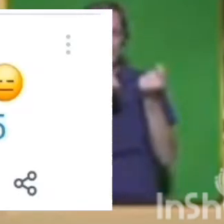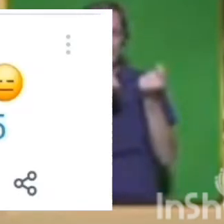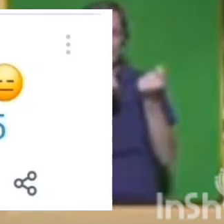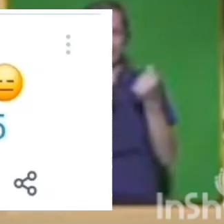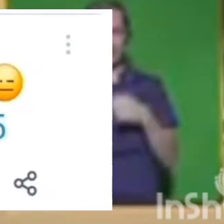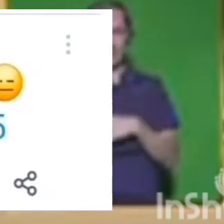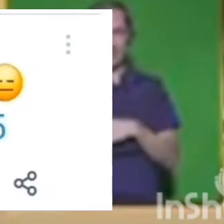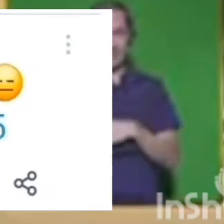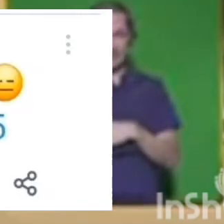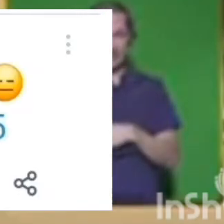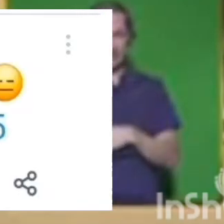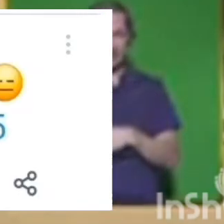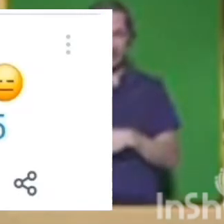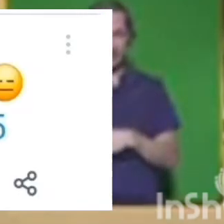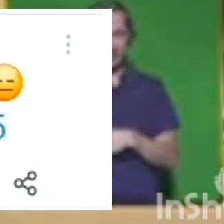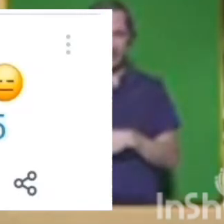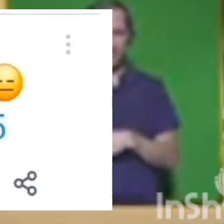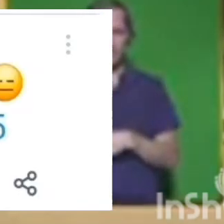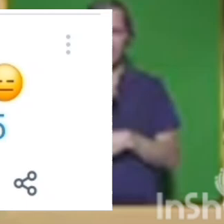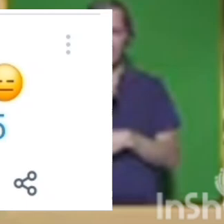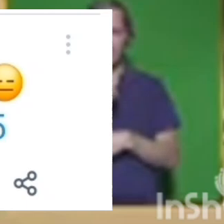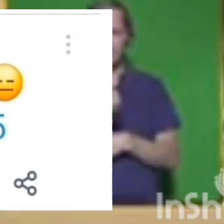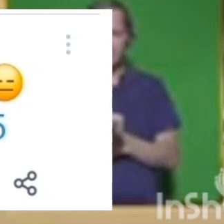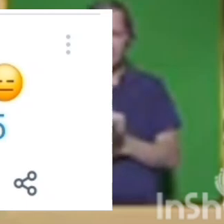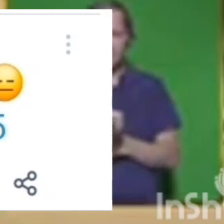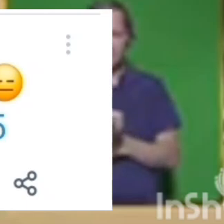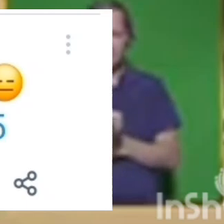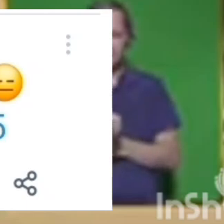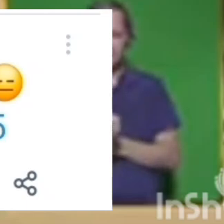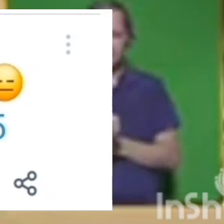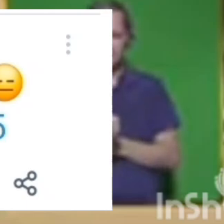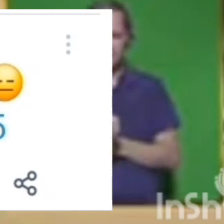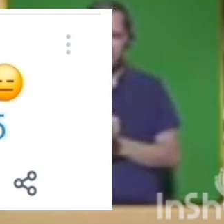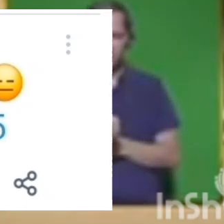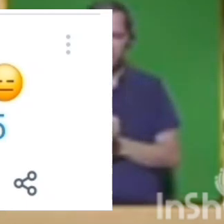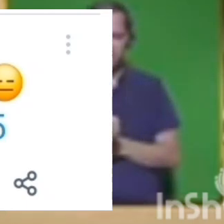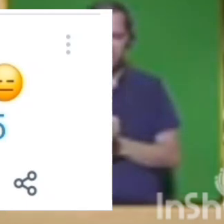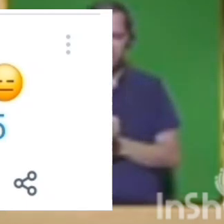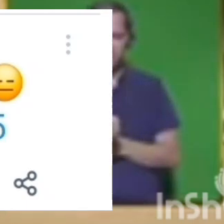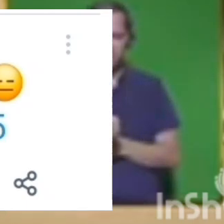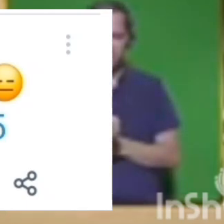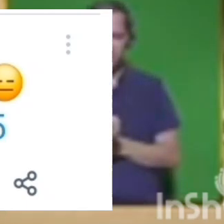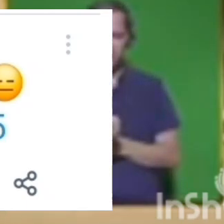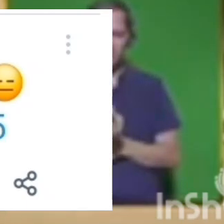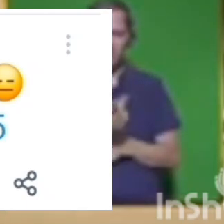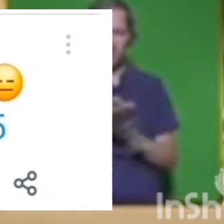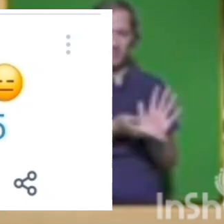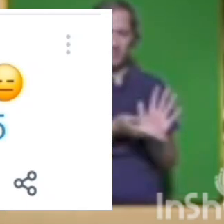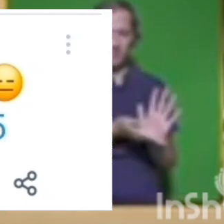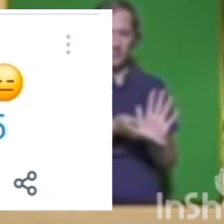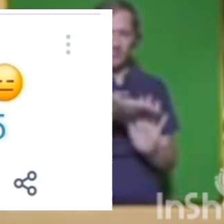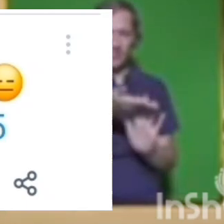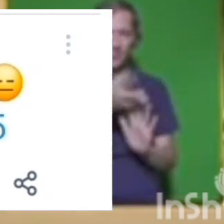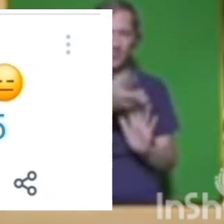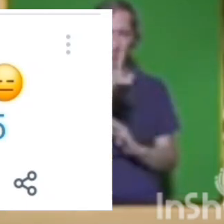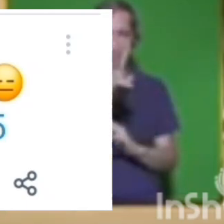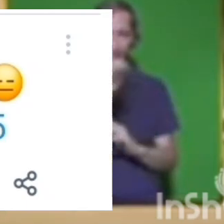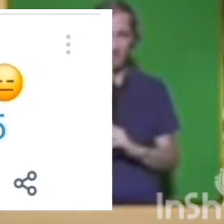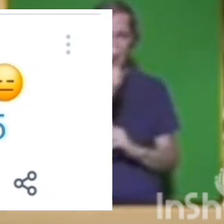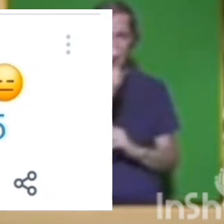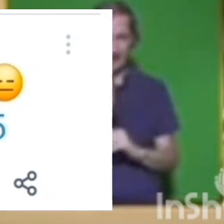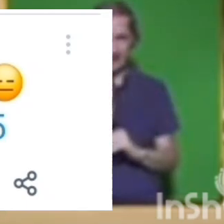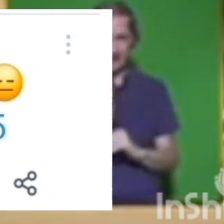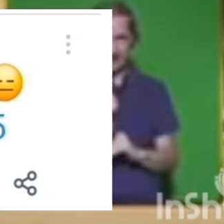has repeatedly stated that he will always support the side he is with, and that is the GNU. Yesterday, while they were discussing